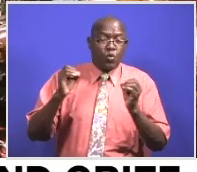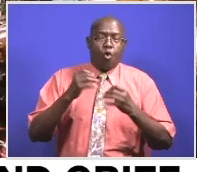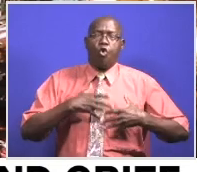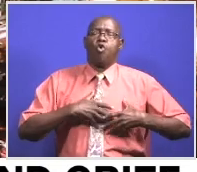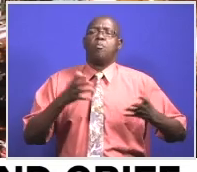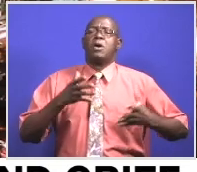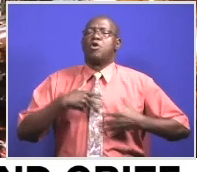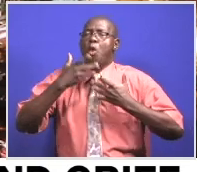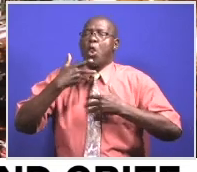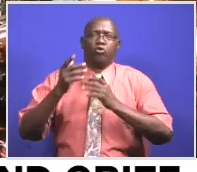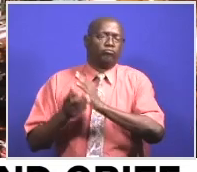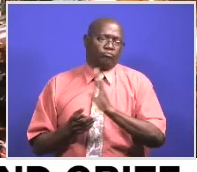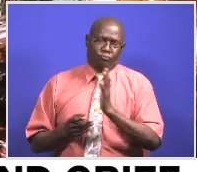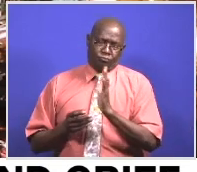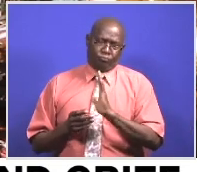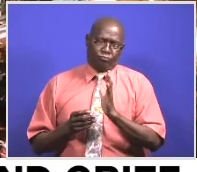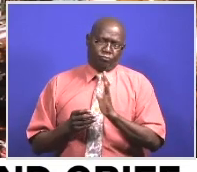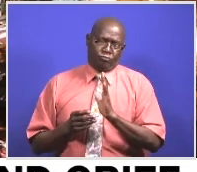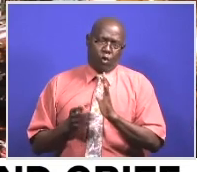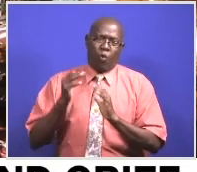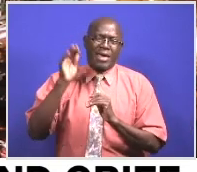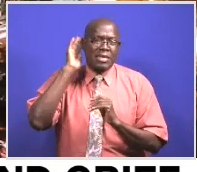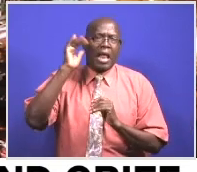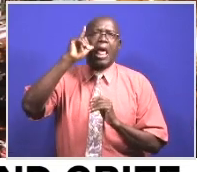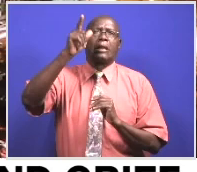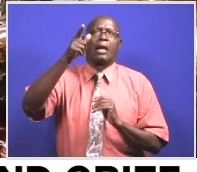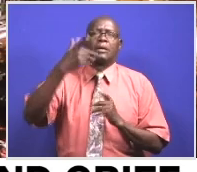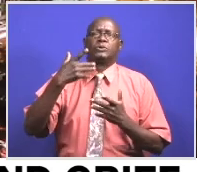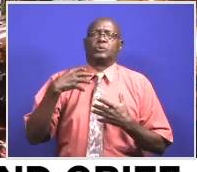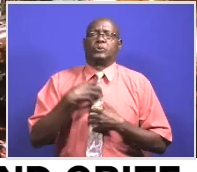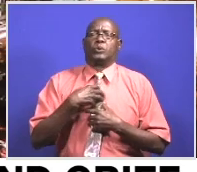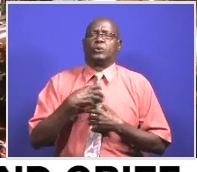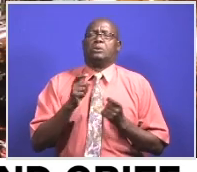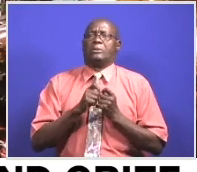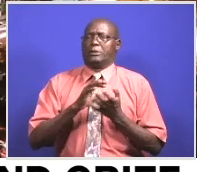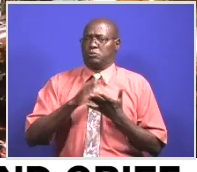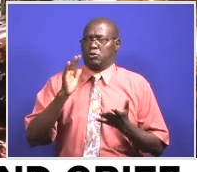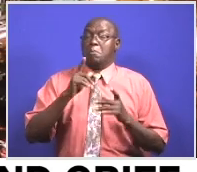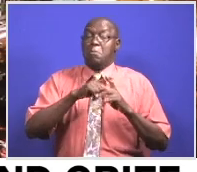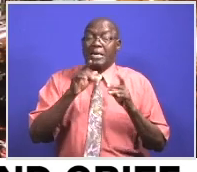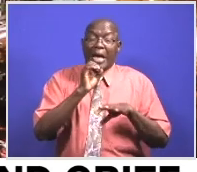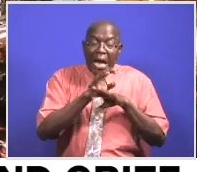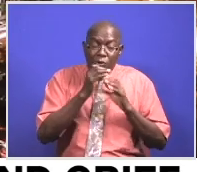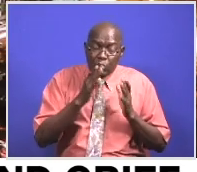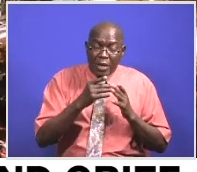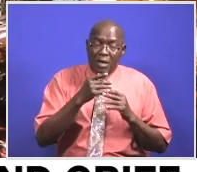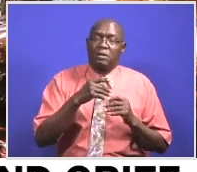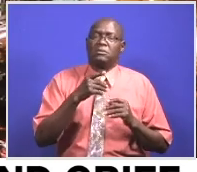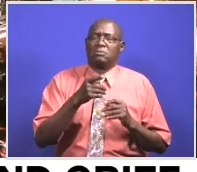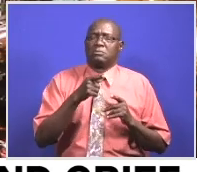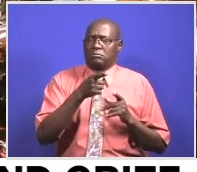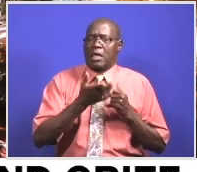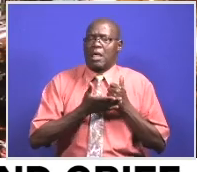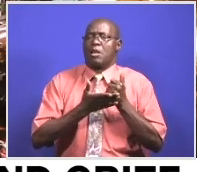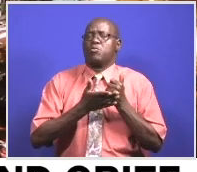over the place. Mm. But the moment you come and see a therapist or a counselor, they will be able to keep your secret and help you to process